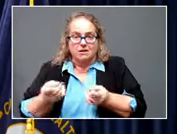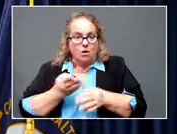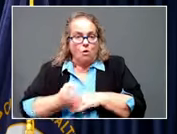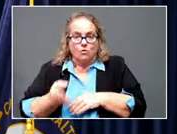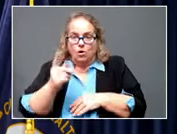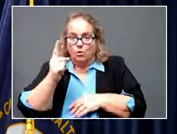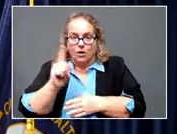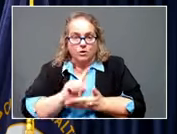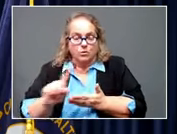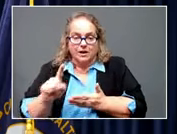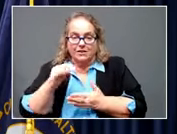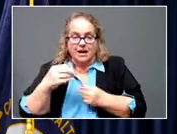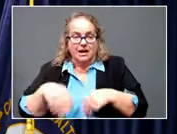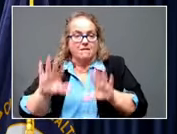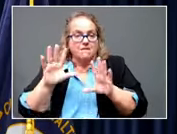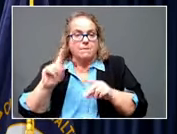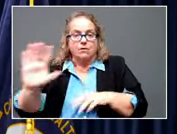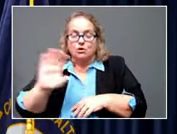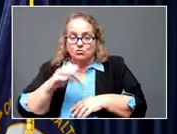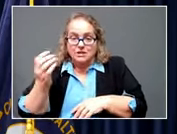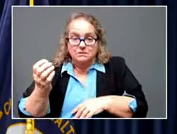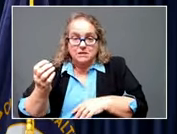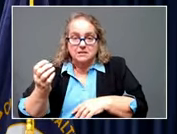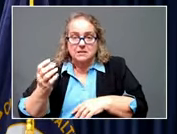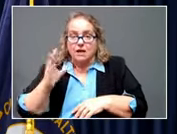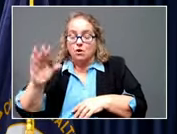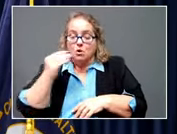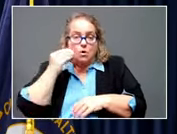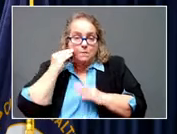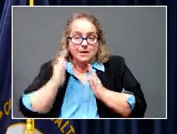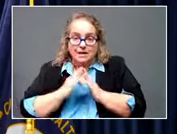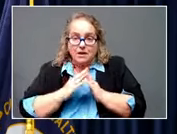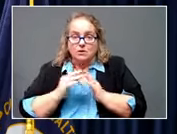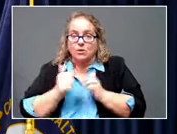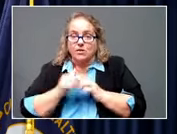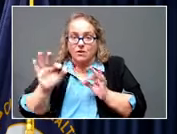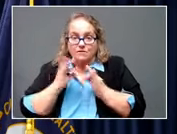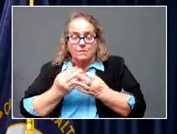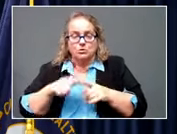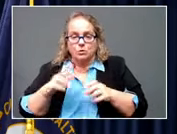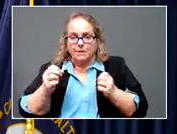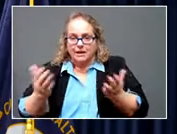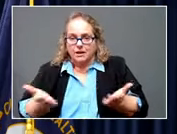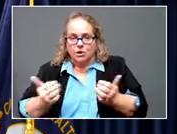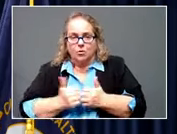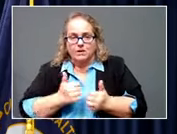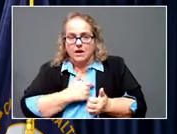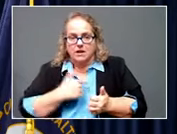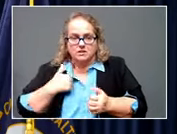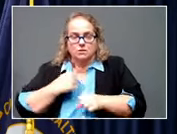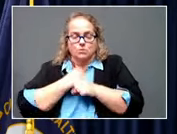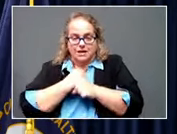They gave up their Christmas and their hometowns and with their families to be here with us, protecting us.